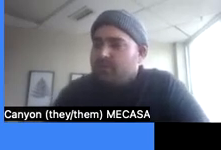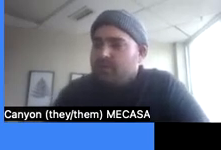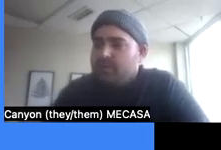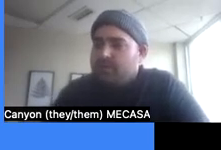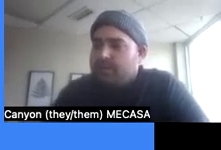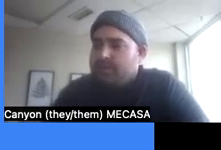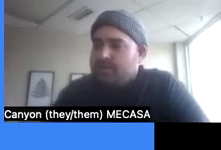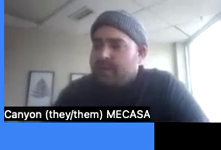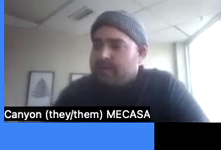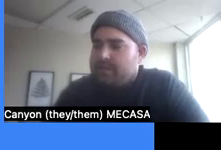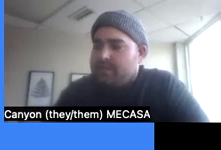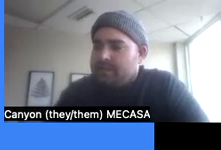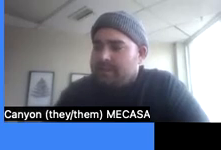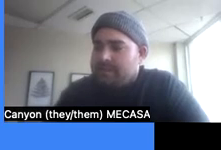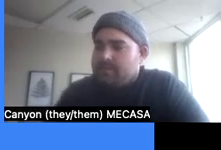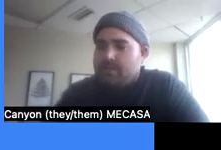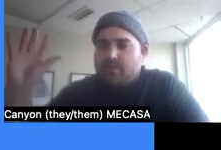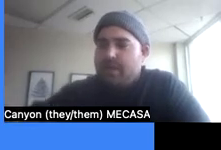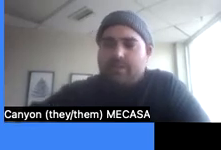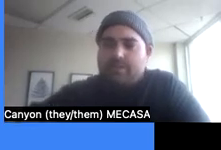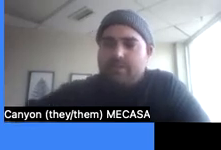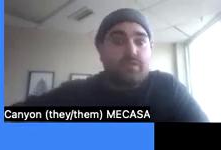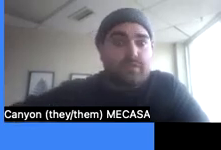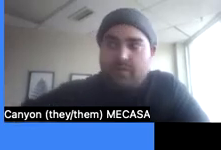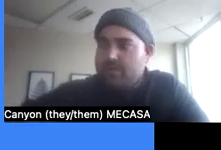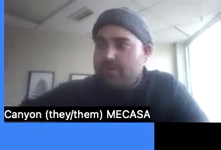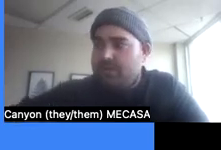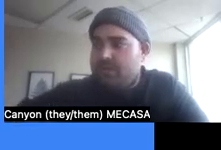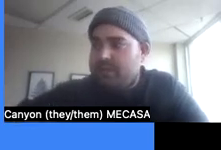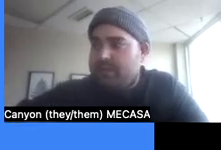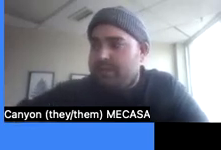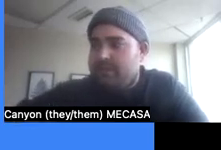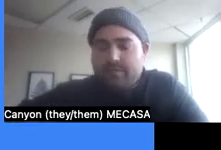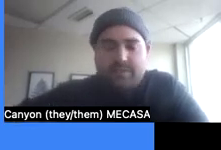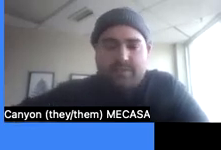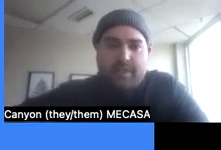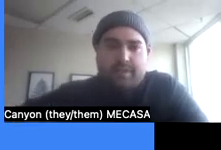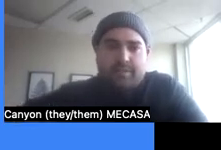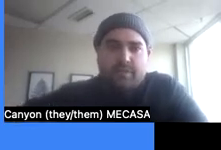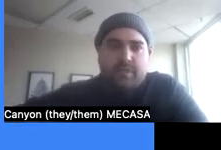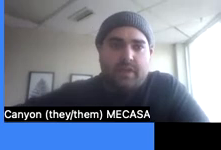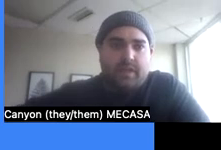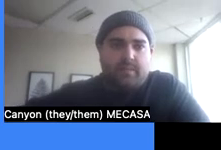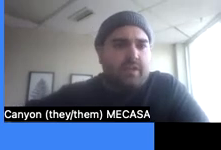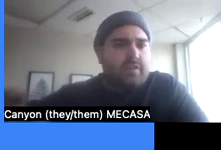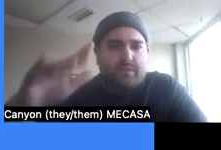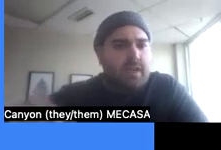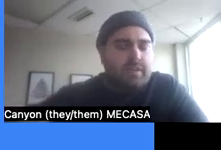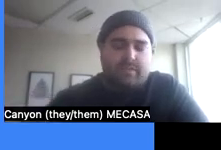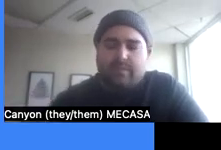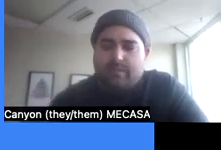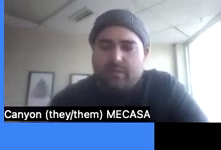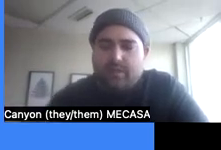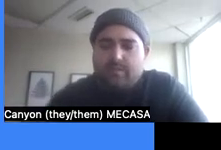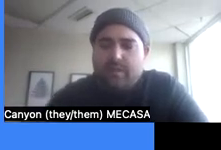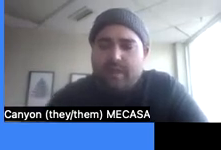So one of the things that sexual assault advocacy really focuses on is confidentiality. And I just wanted to